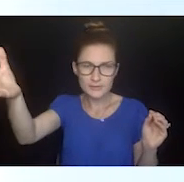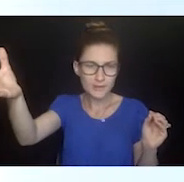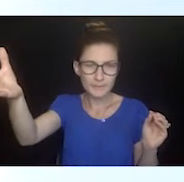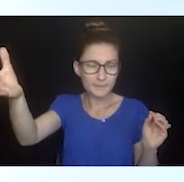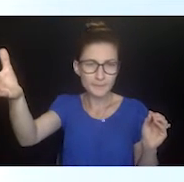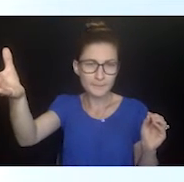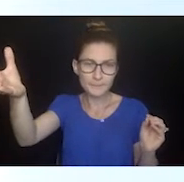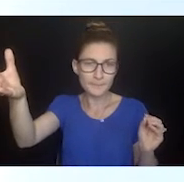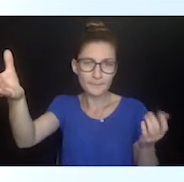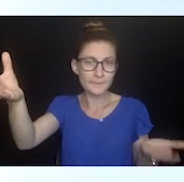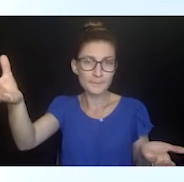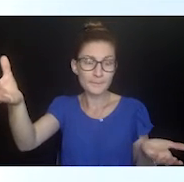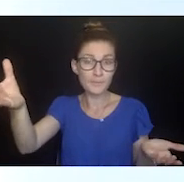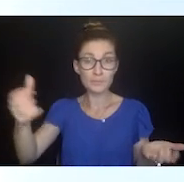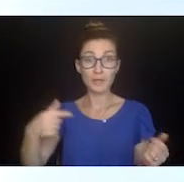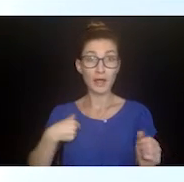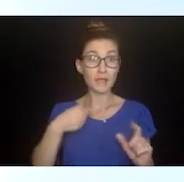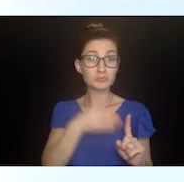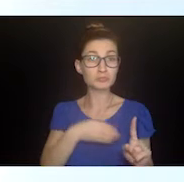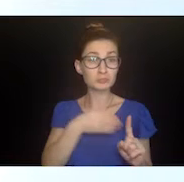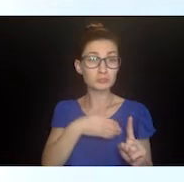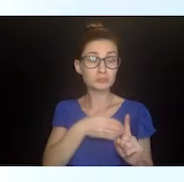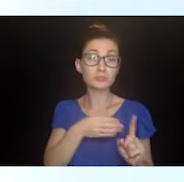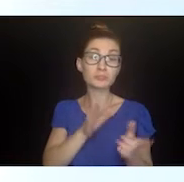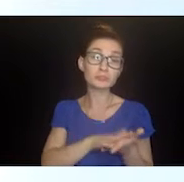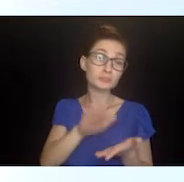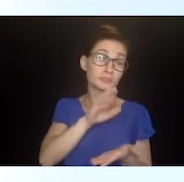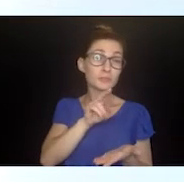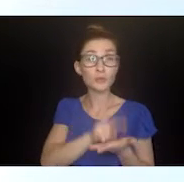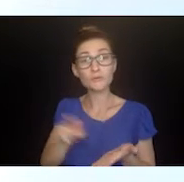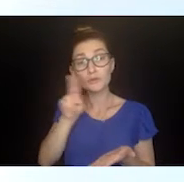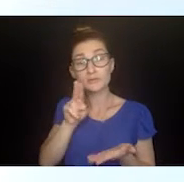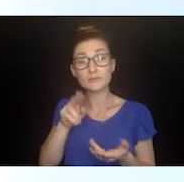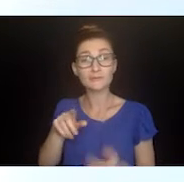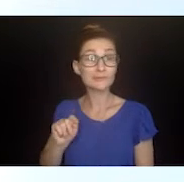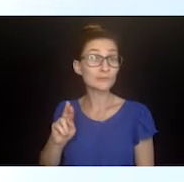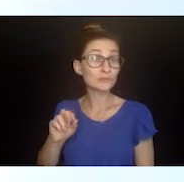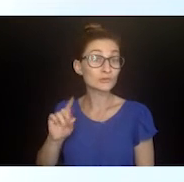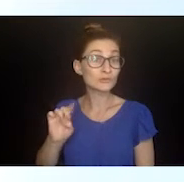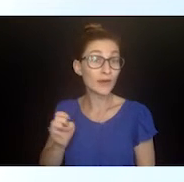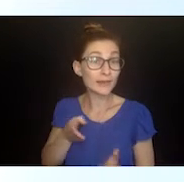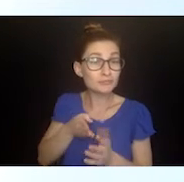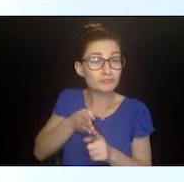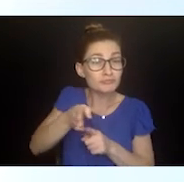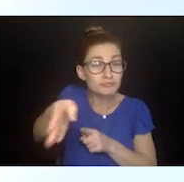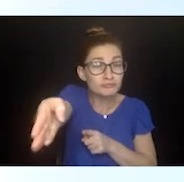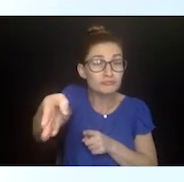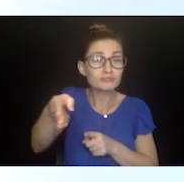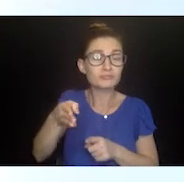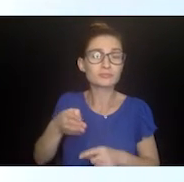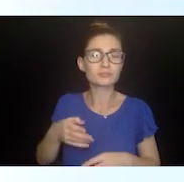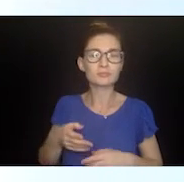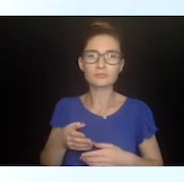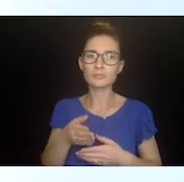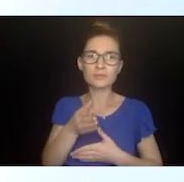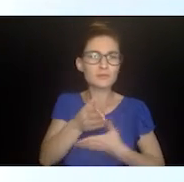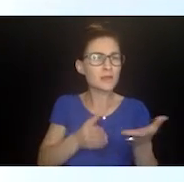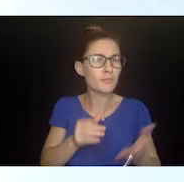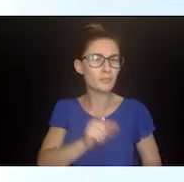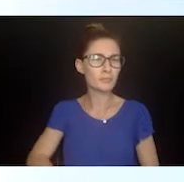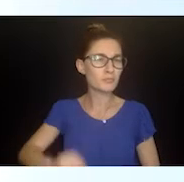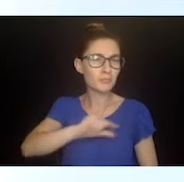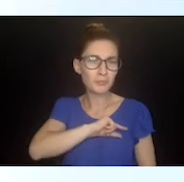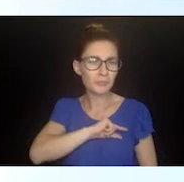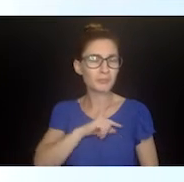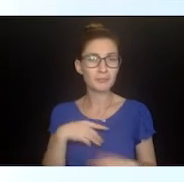not part of my experience. It was about going to university, or whether it be a trade or some sort of qualification that he would